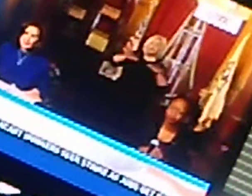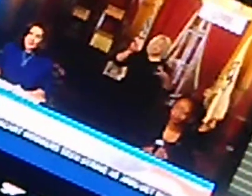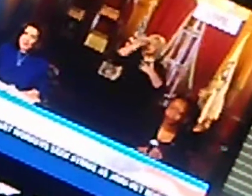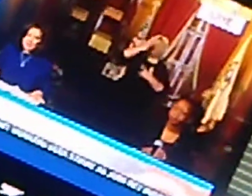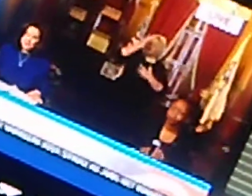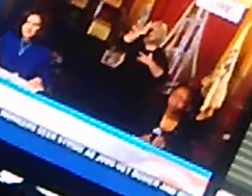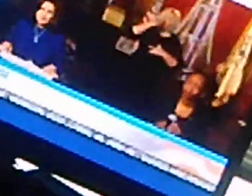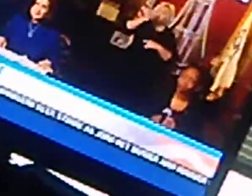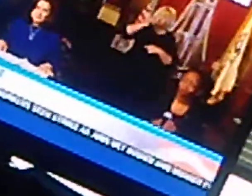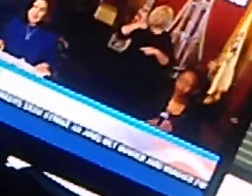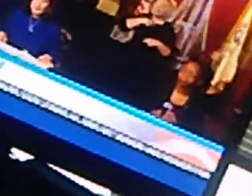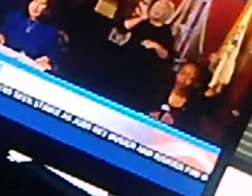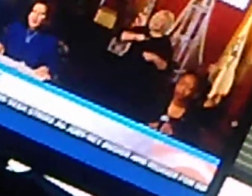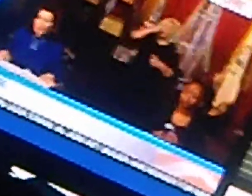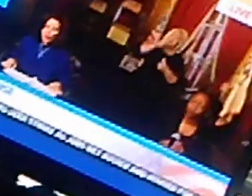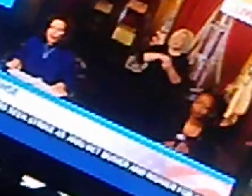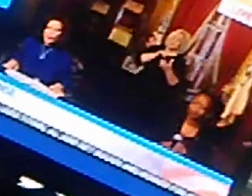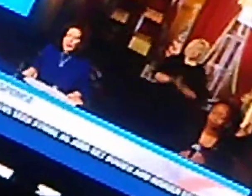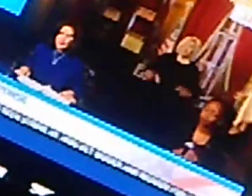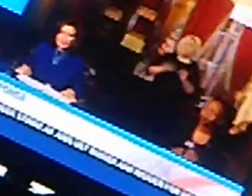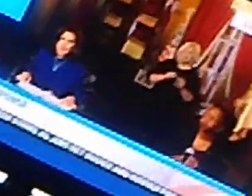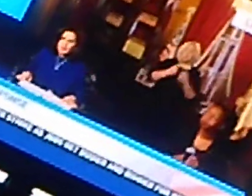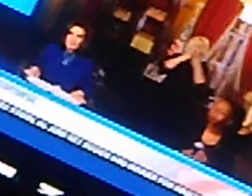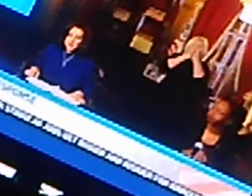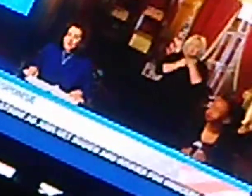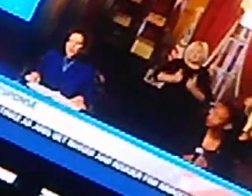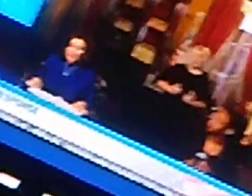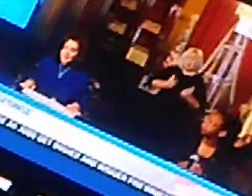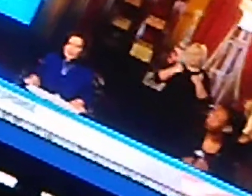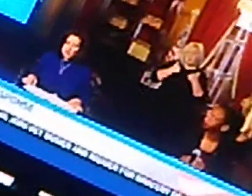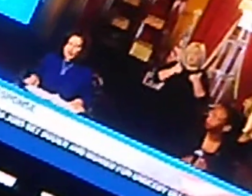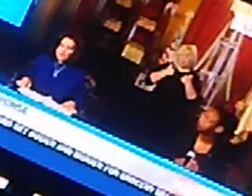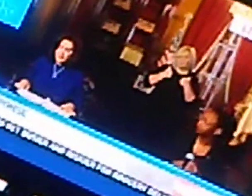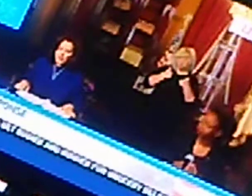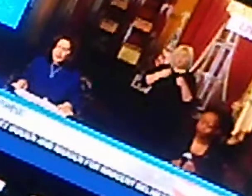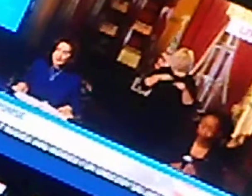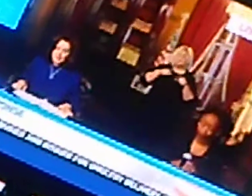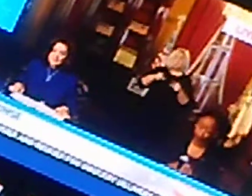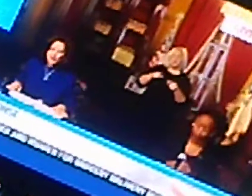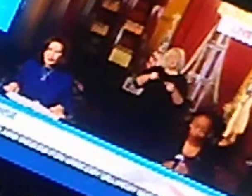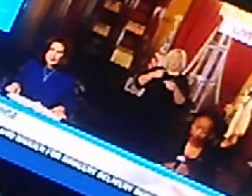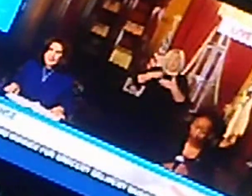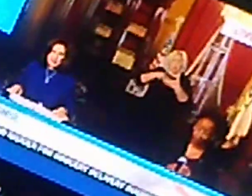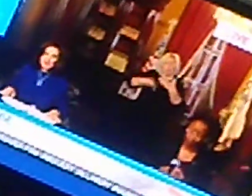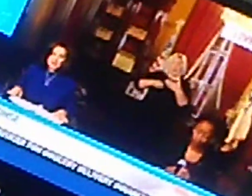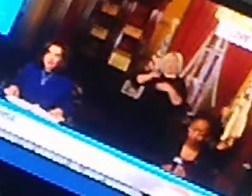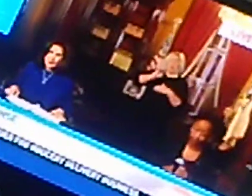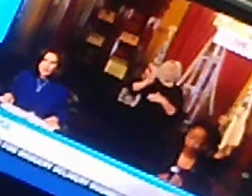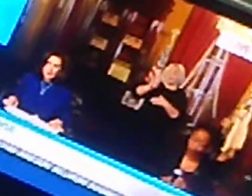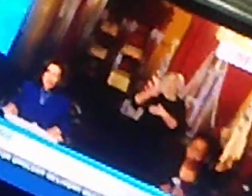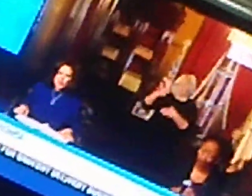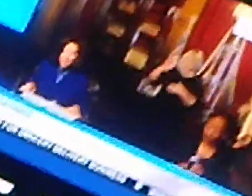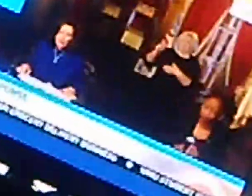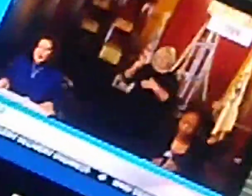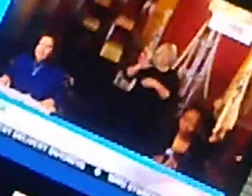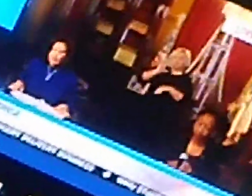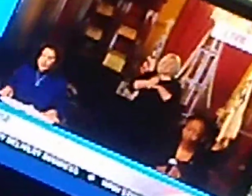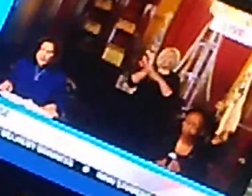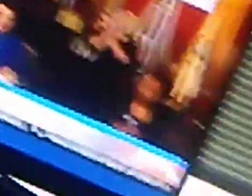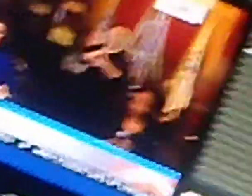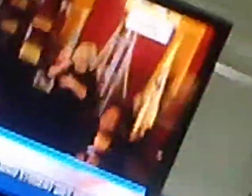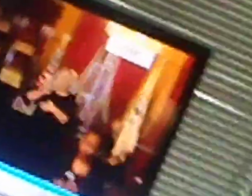lose sight of that. Over the weekend, MDHHS launched a new volunteer website,